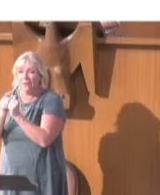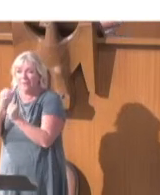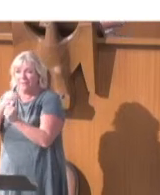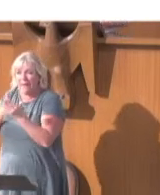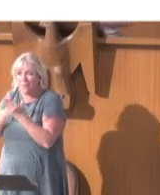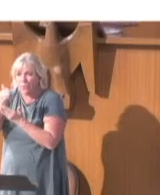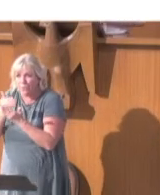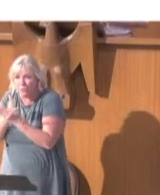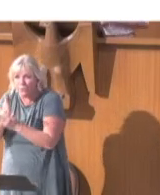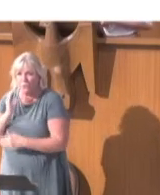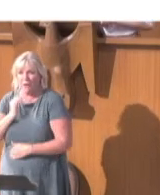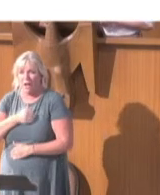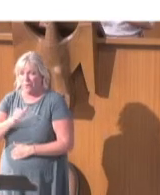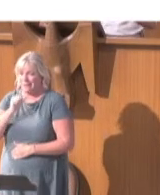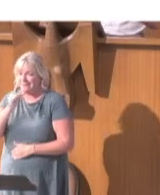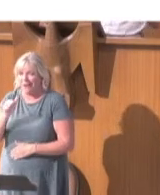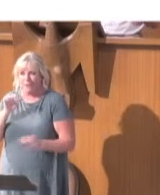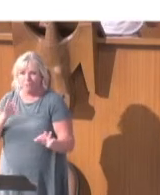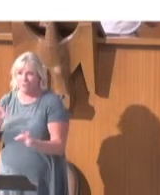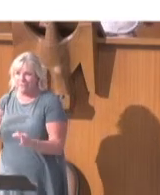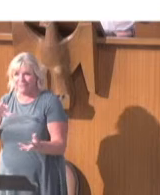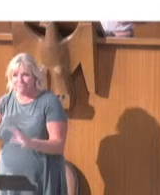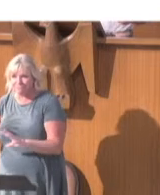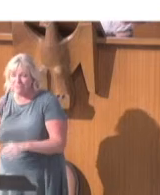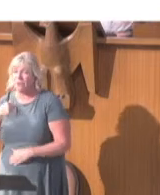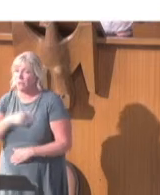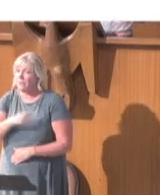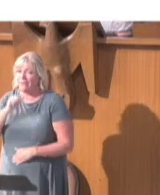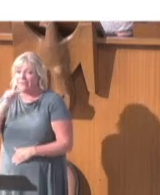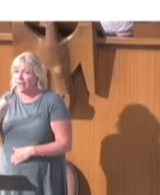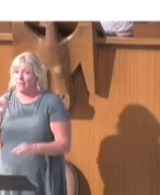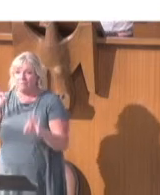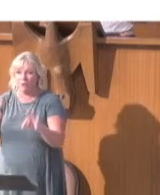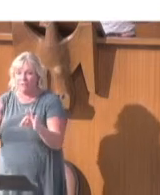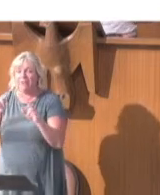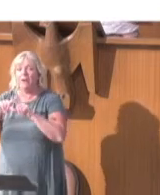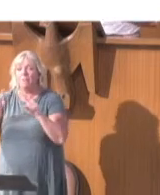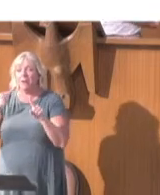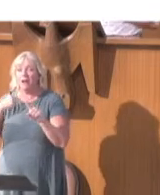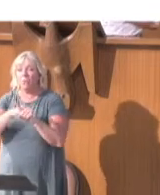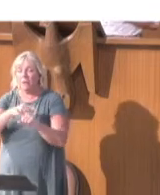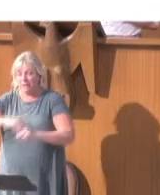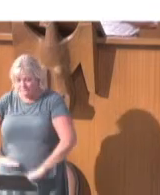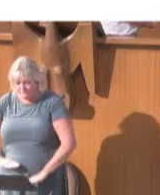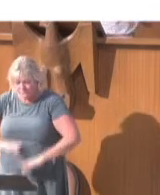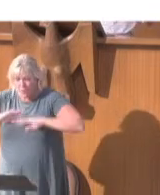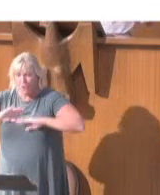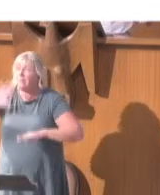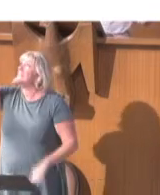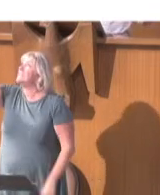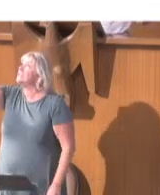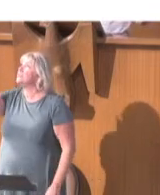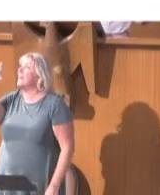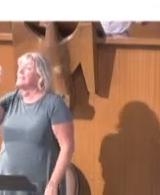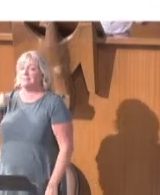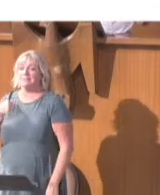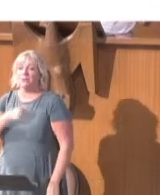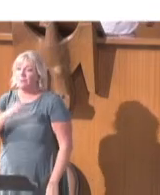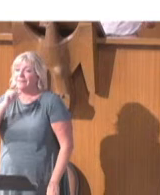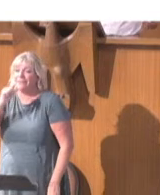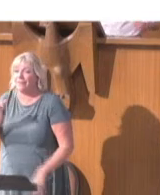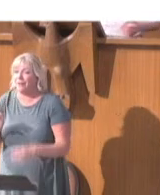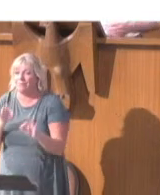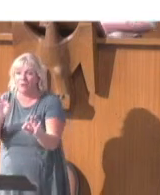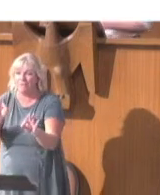our imperfections. We are not perfect, but we are full of grace. We are not